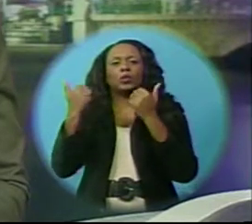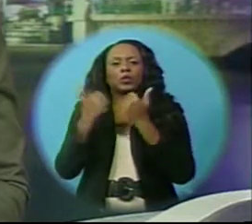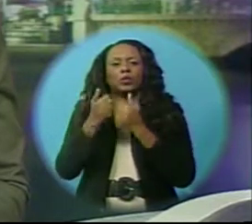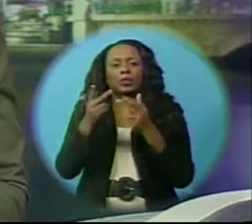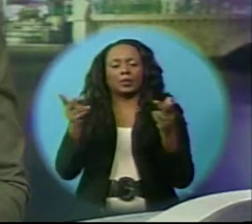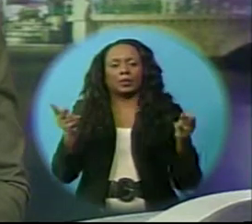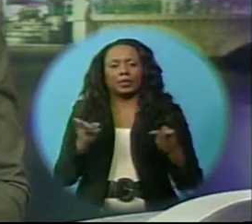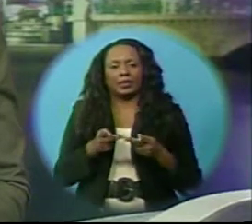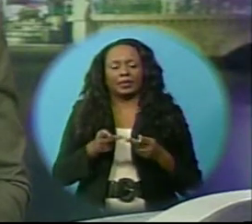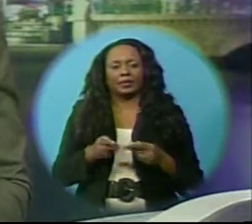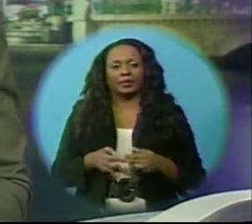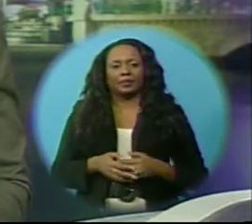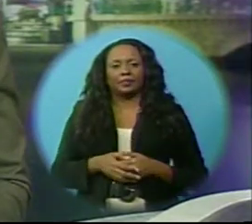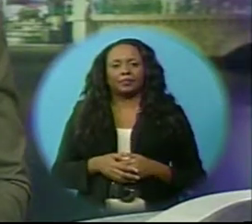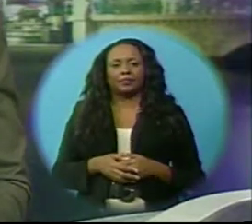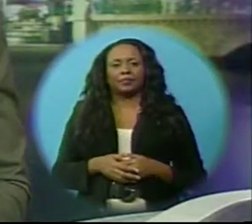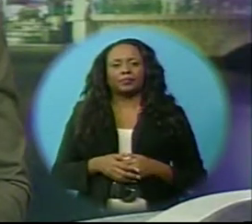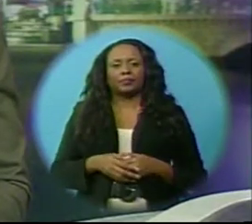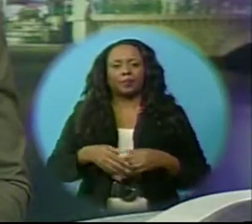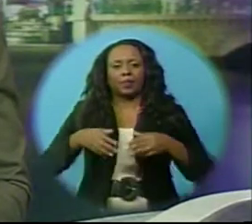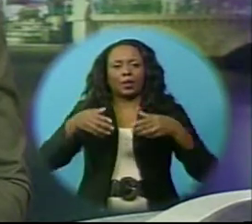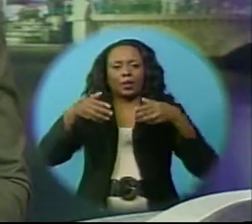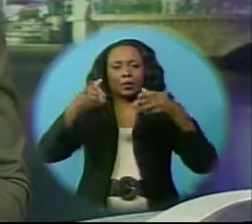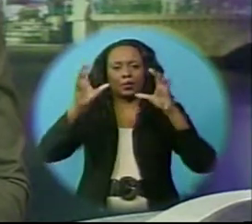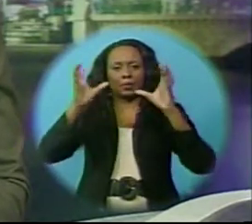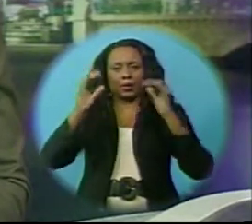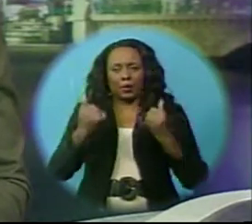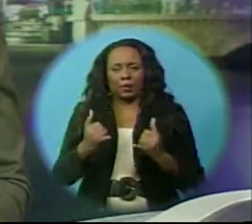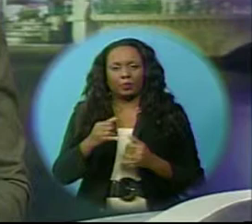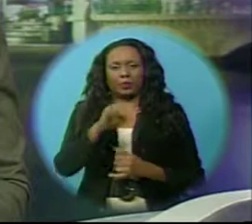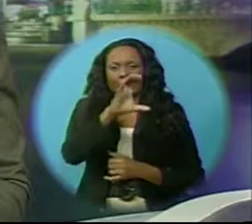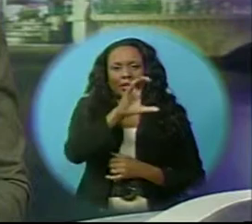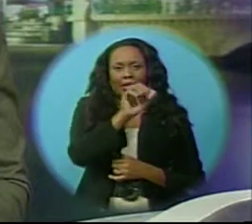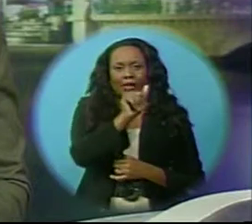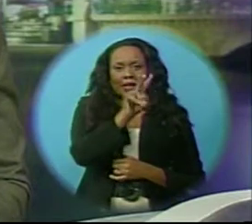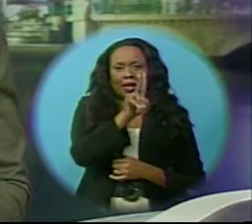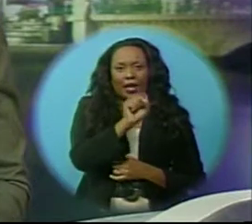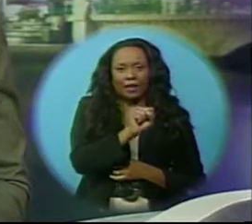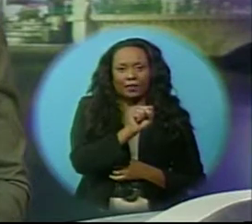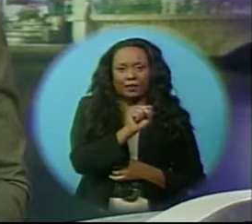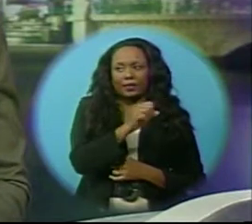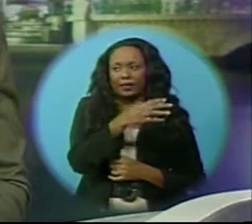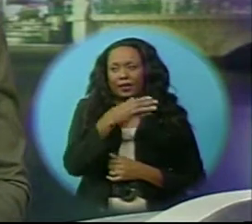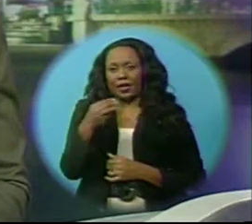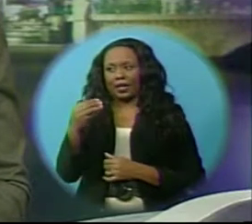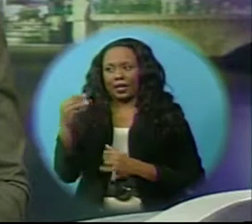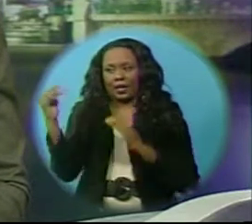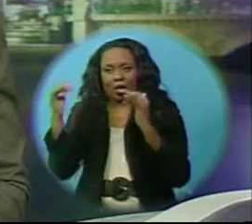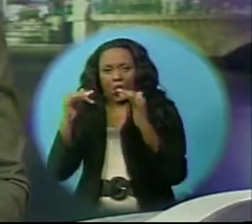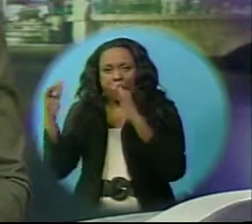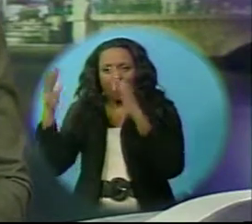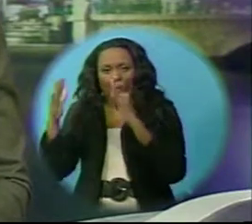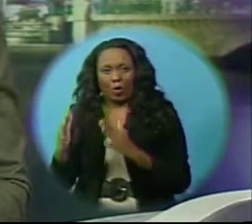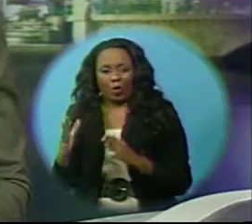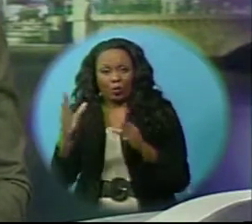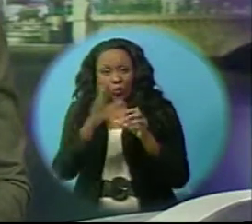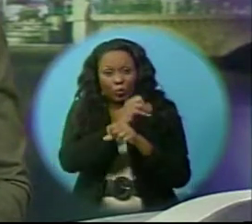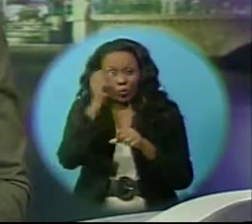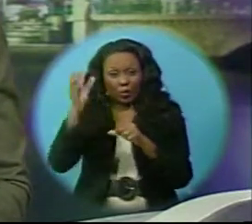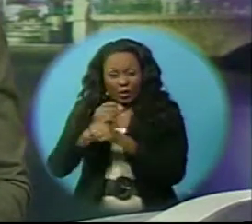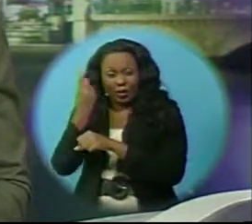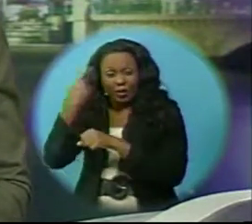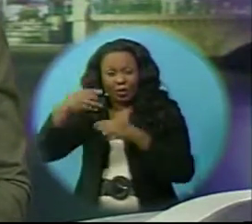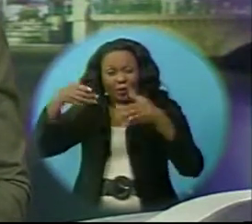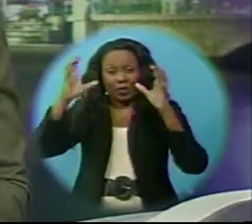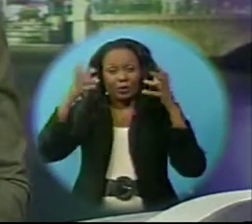Wildy. Station Hill Cavaliers and Barbados Hilton Resort Warriors are off to winning starts in the